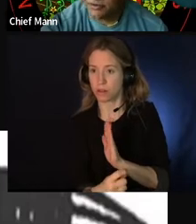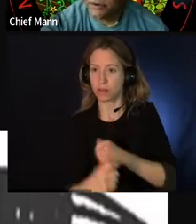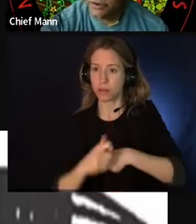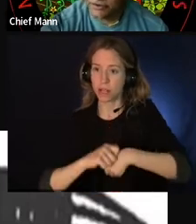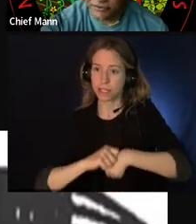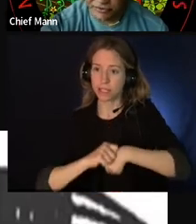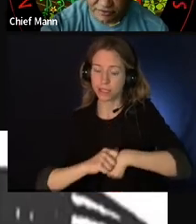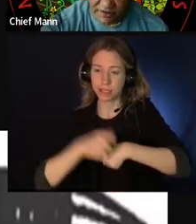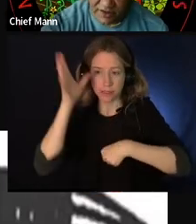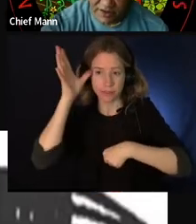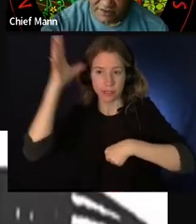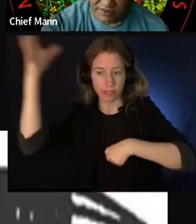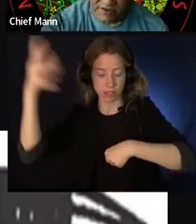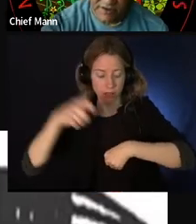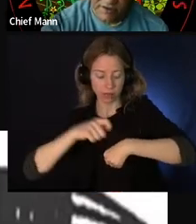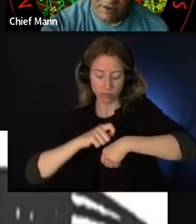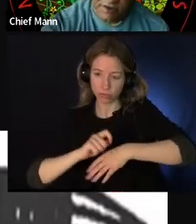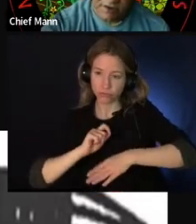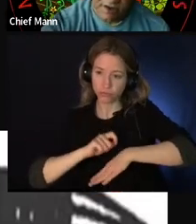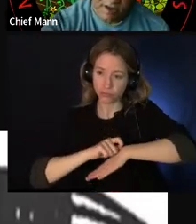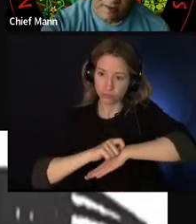seven generations and beyond.